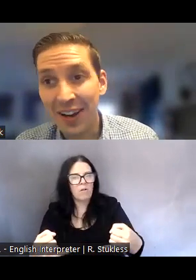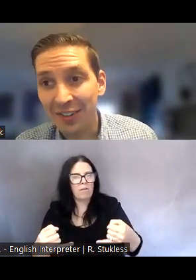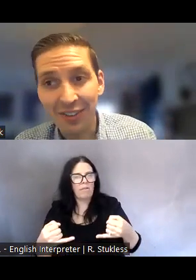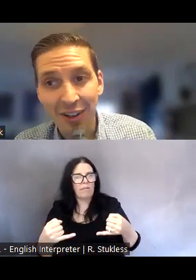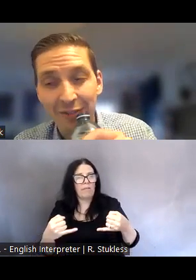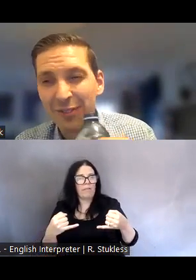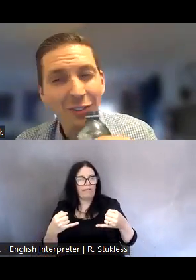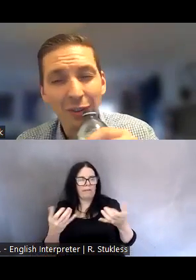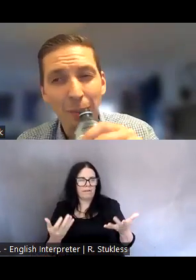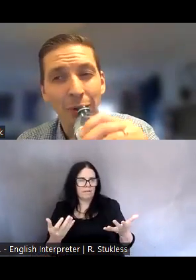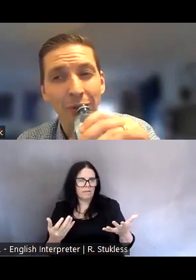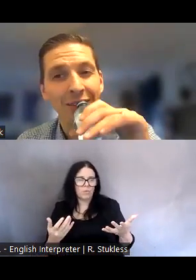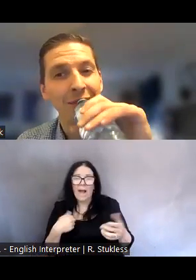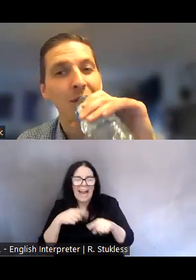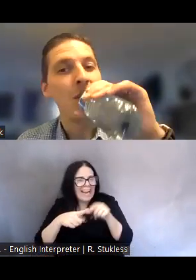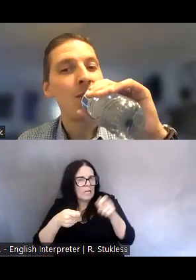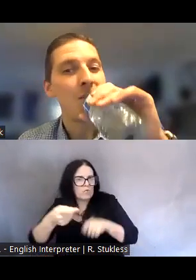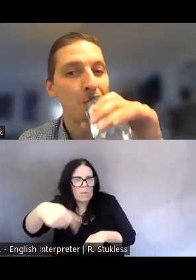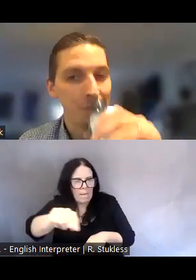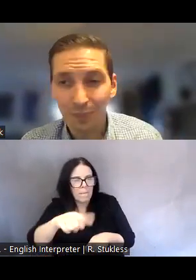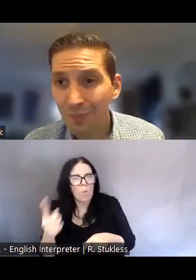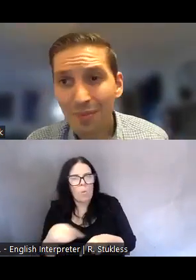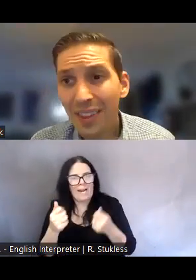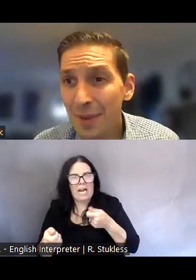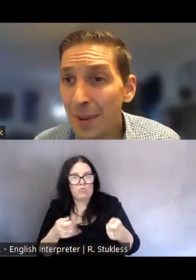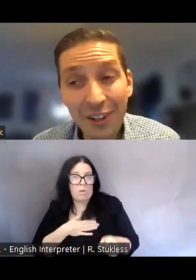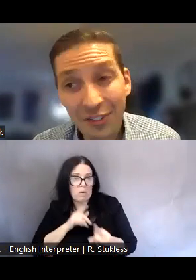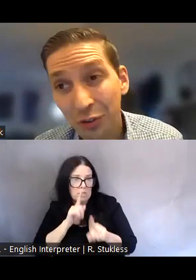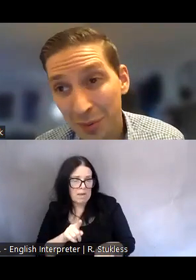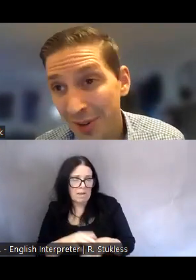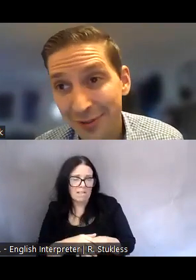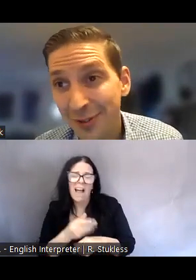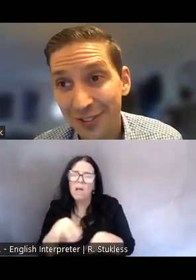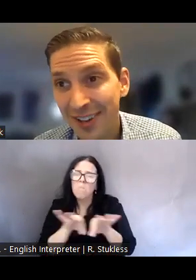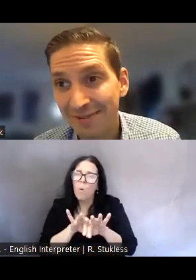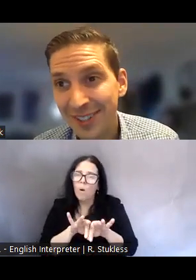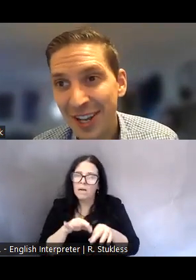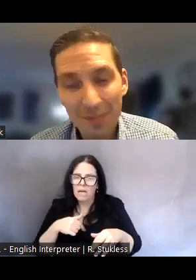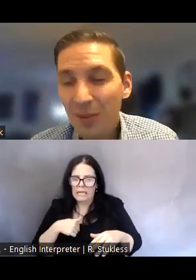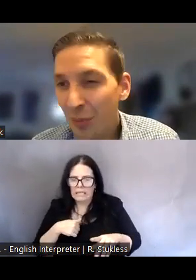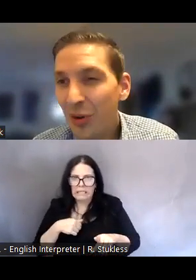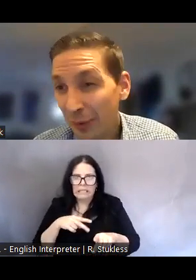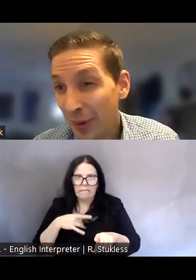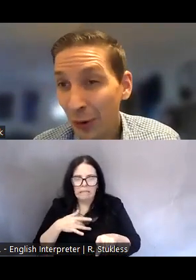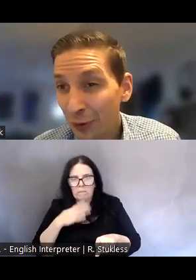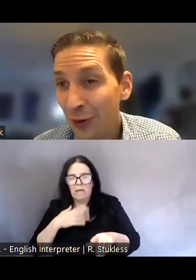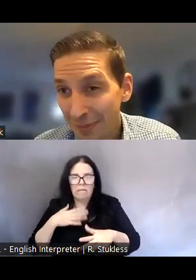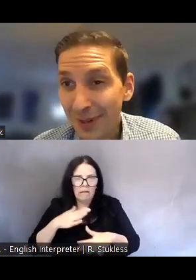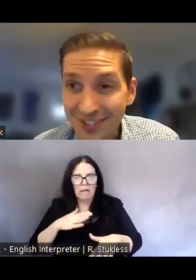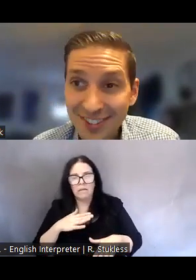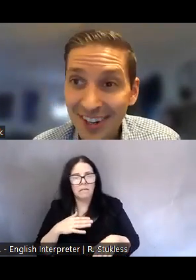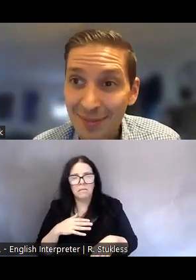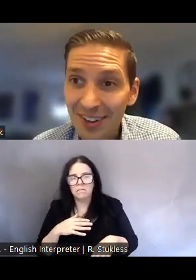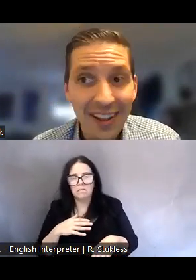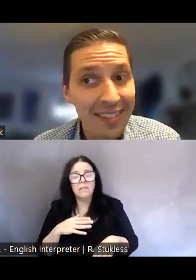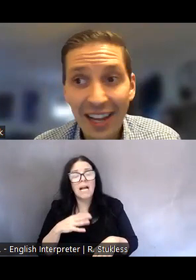to be kind to yourself, this is a process. Maybe it doesn't go swimmingly the first time. Maybe someone knocked my wall over a